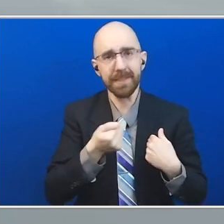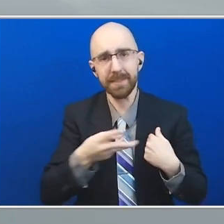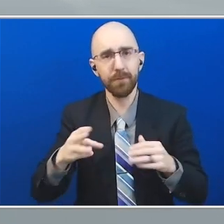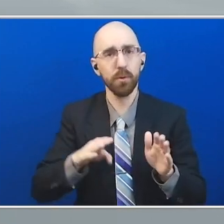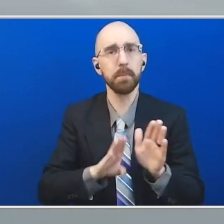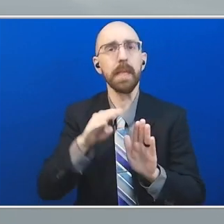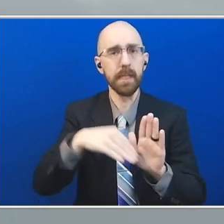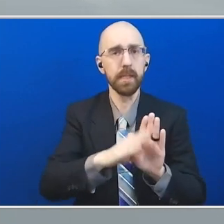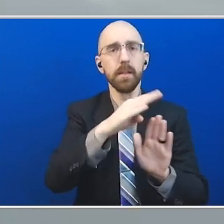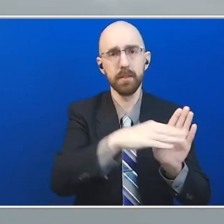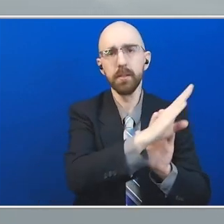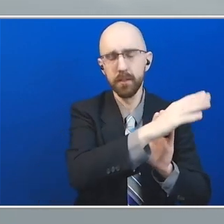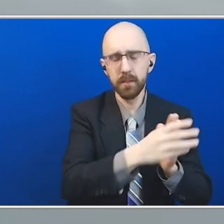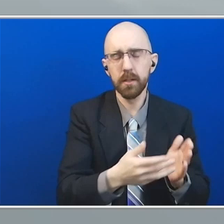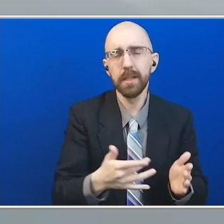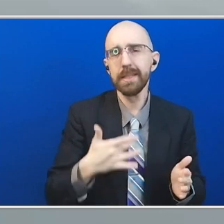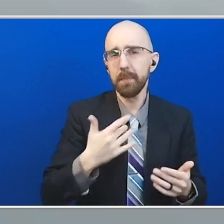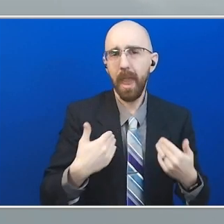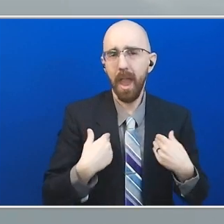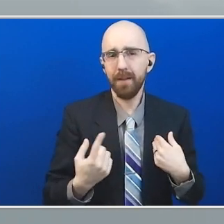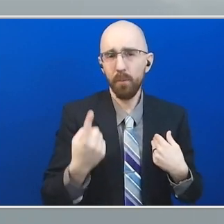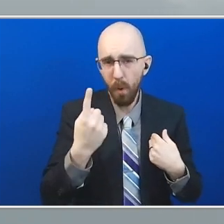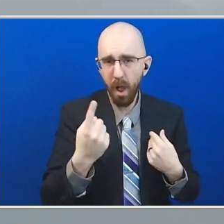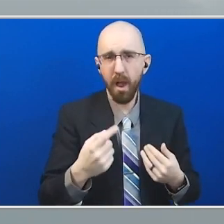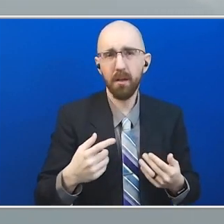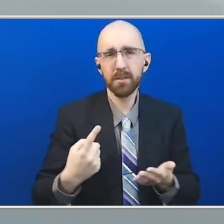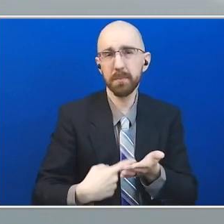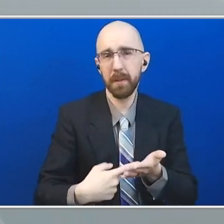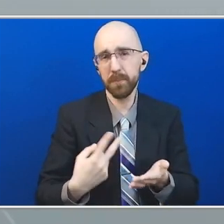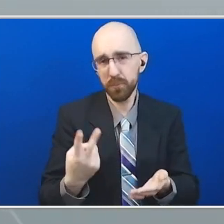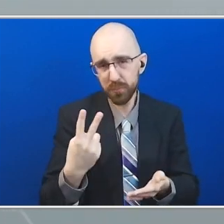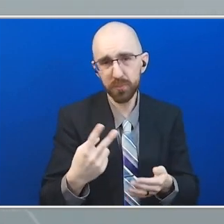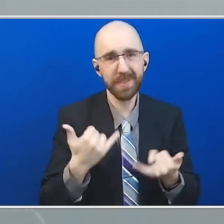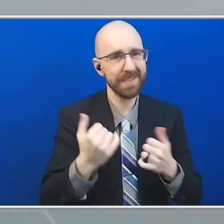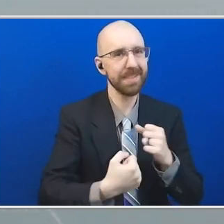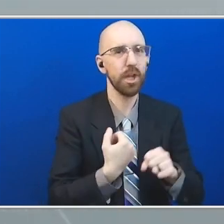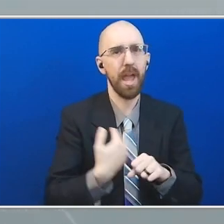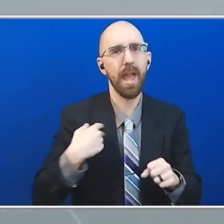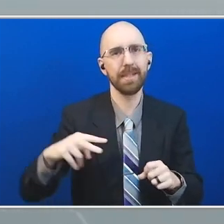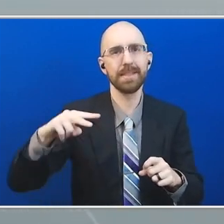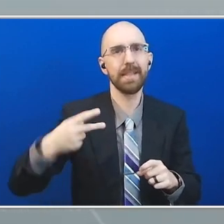Typically we have one, occasionally we'll have 2. We had a second one this year. Hopefully we don't get a